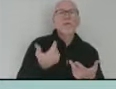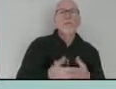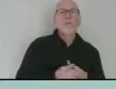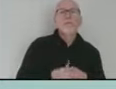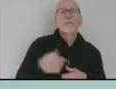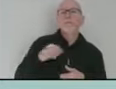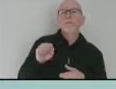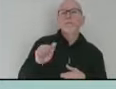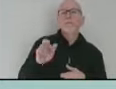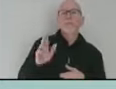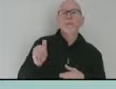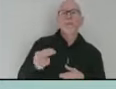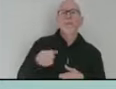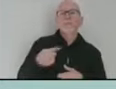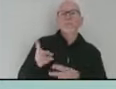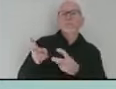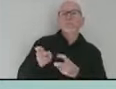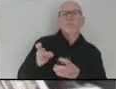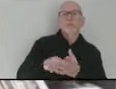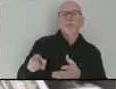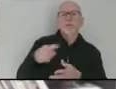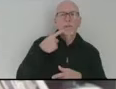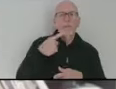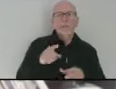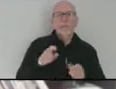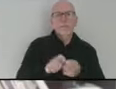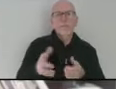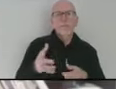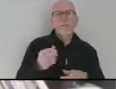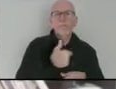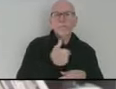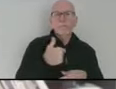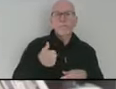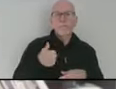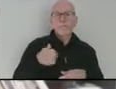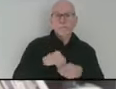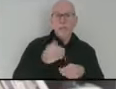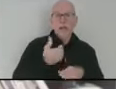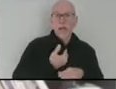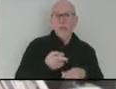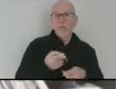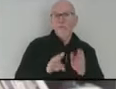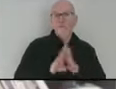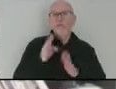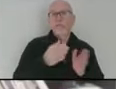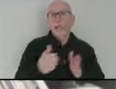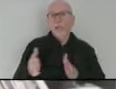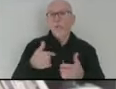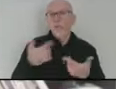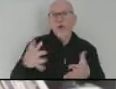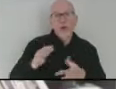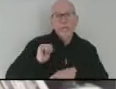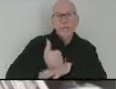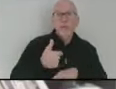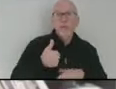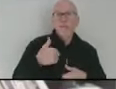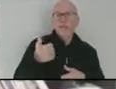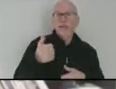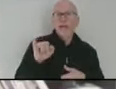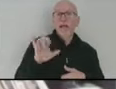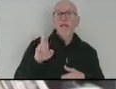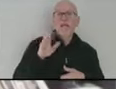Sure, I would love to echo his Dr. Fish's sentiments again in that we are in our surge plan. We've already enacted that. We are 10 ICU beds over